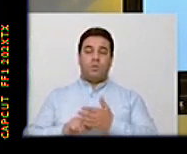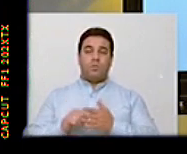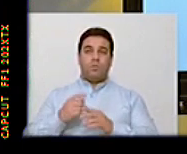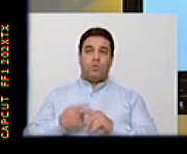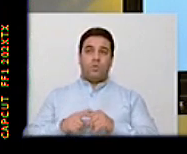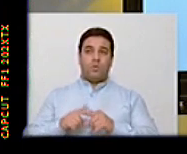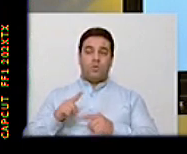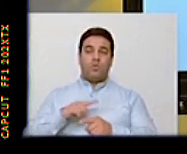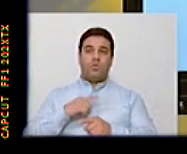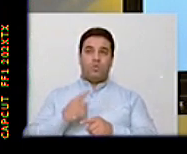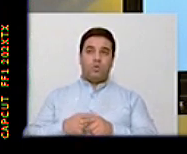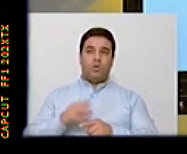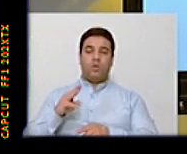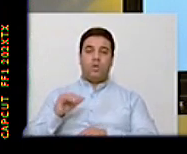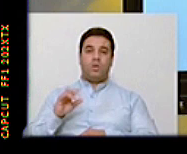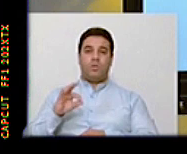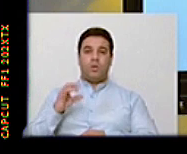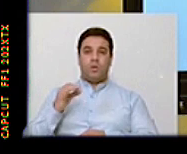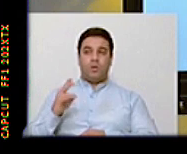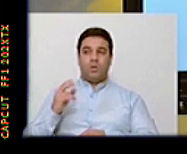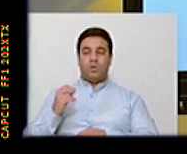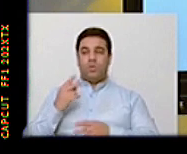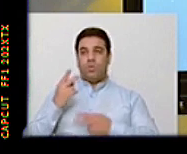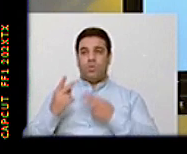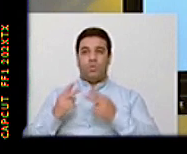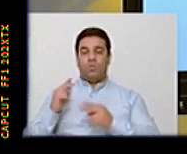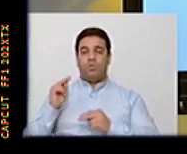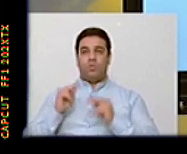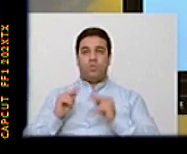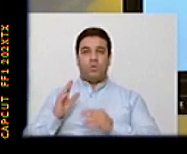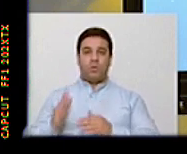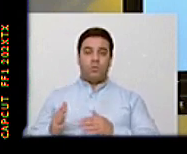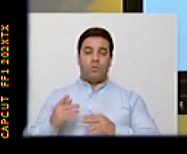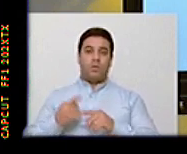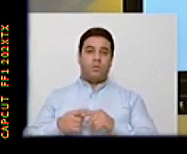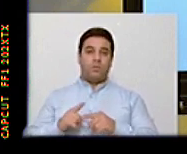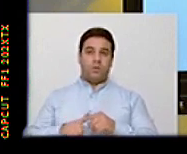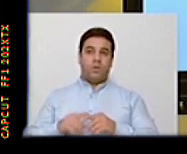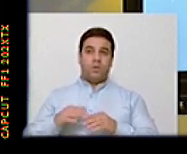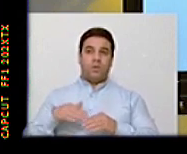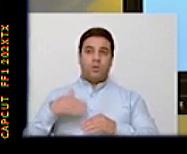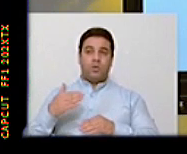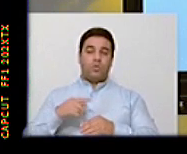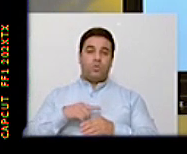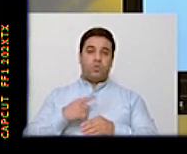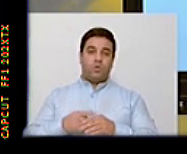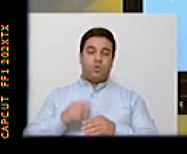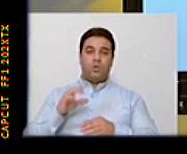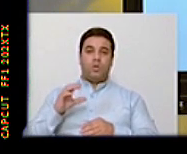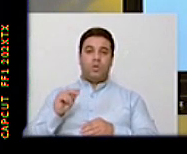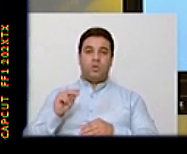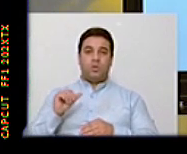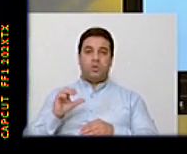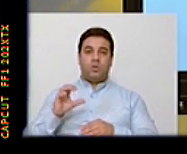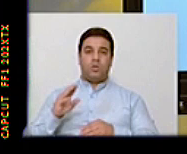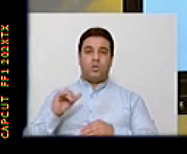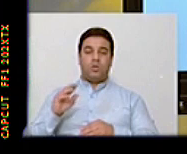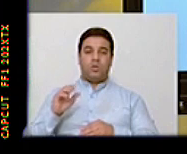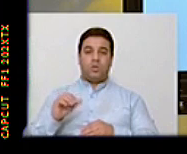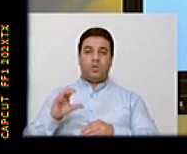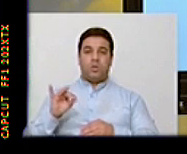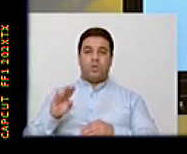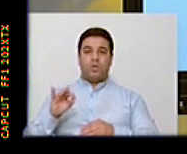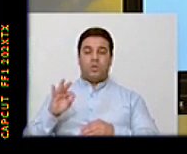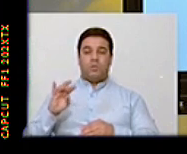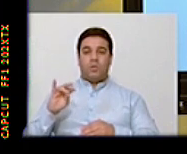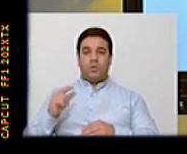ular kuchli tebranayotganini guvohi bo'lamiz. Demak, tashqi kuchning chastotasi